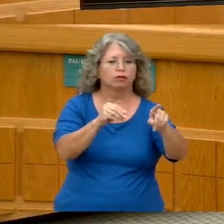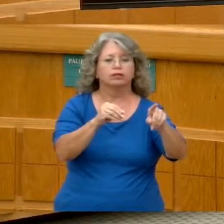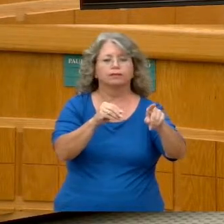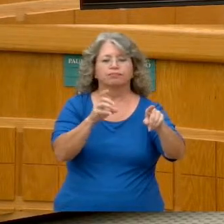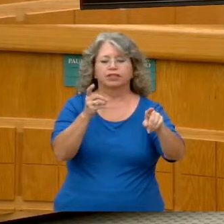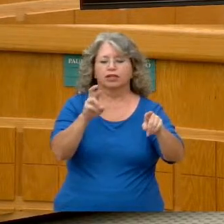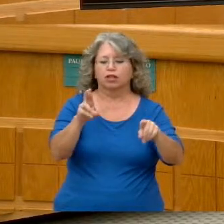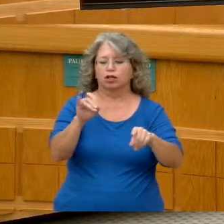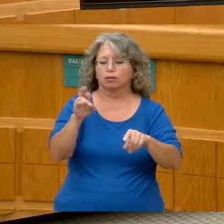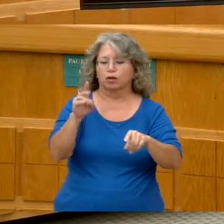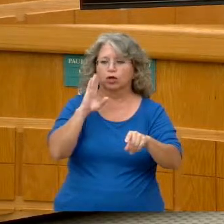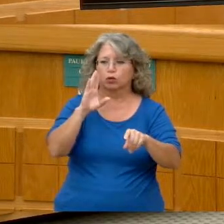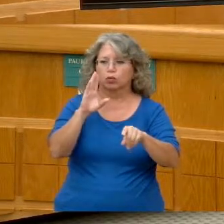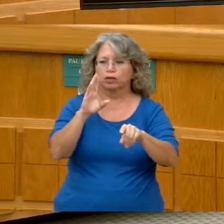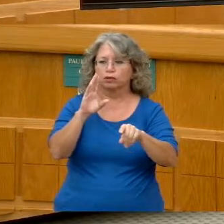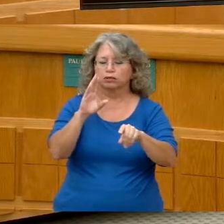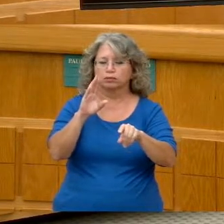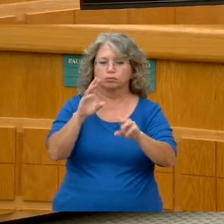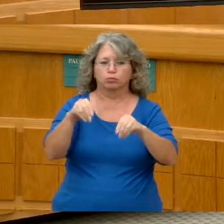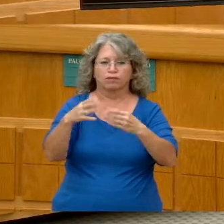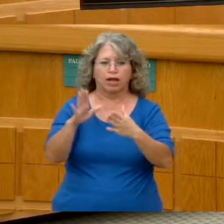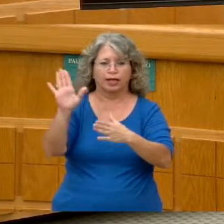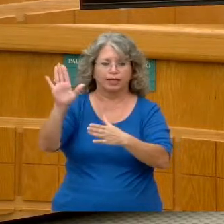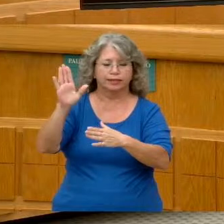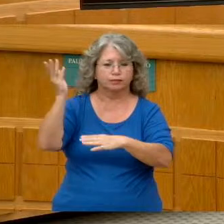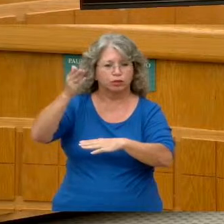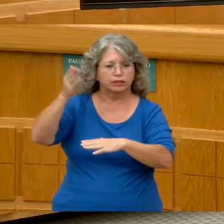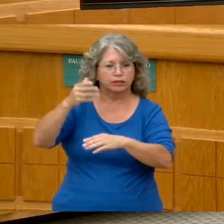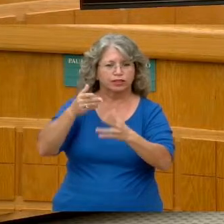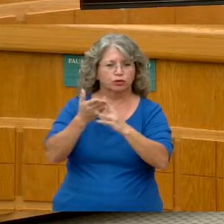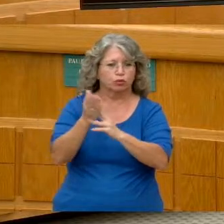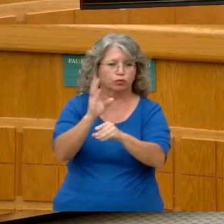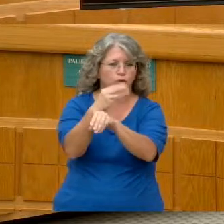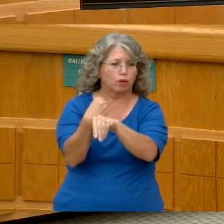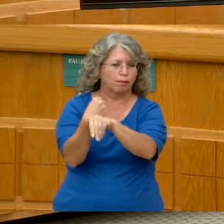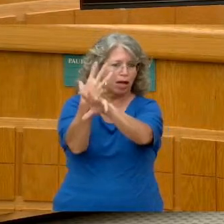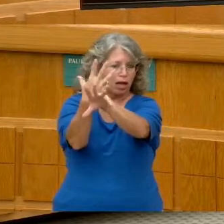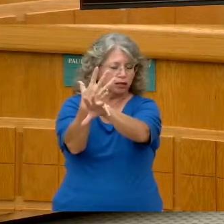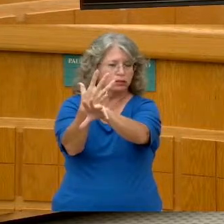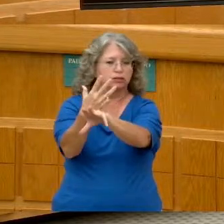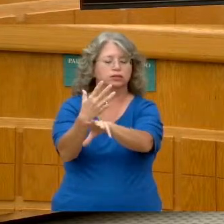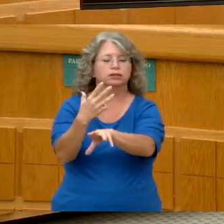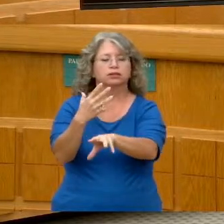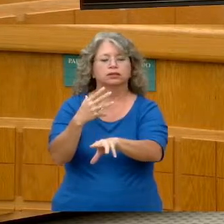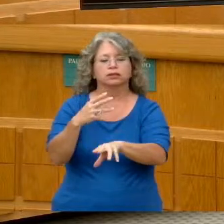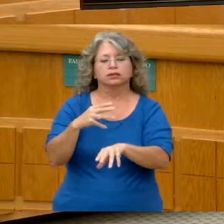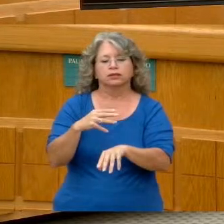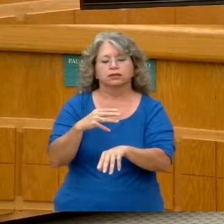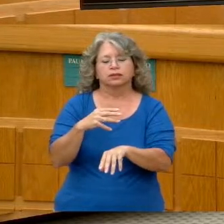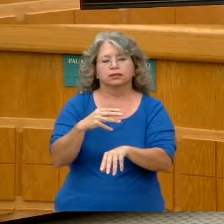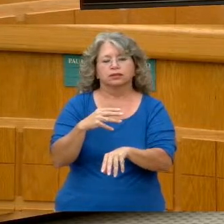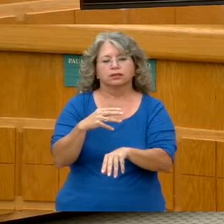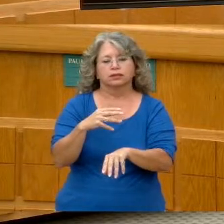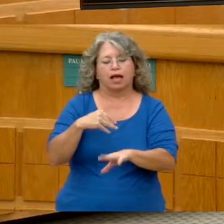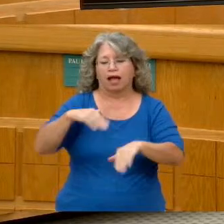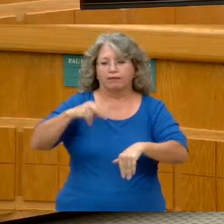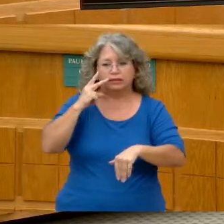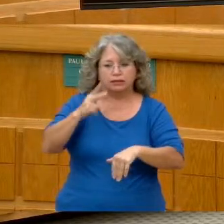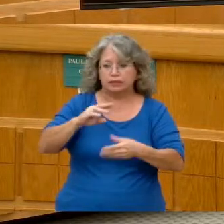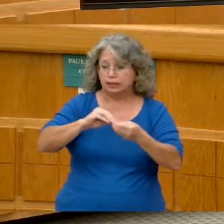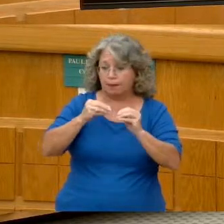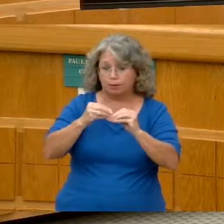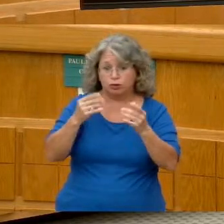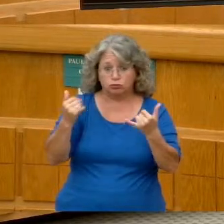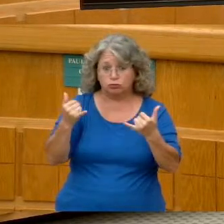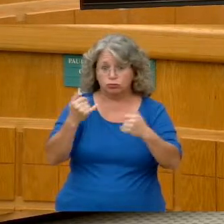WebEx and give us a lot of current vital information. I've not seen the numbers now, but I